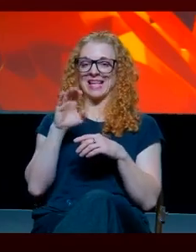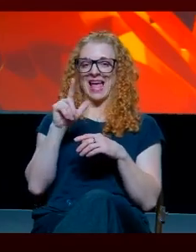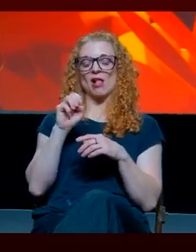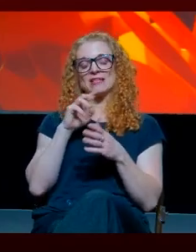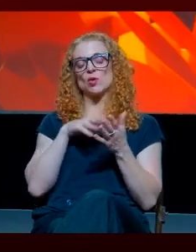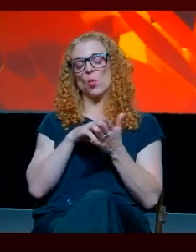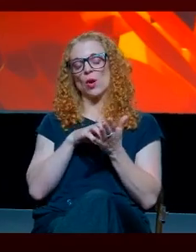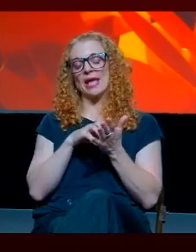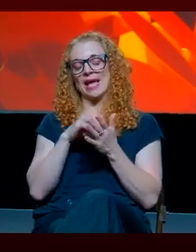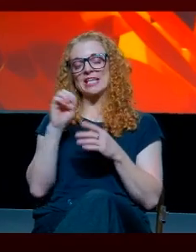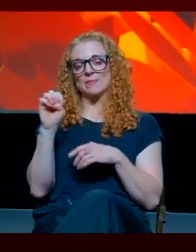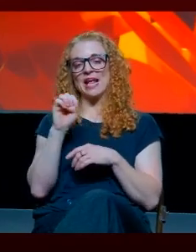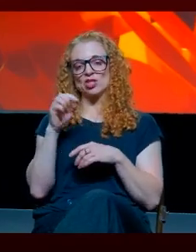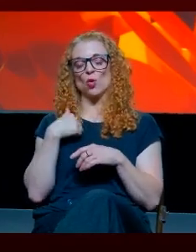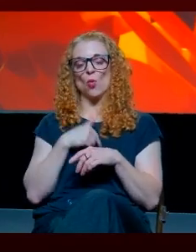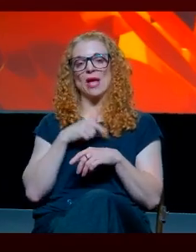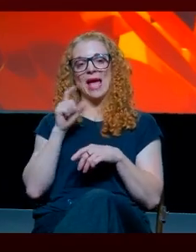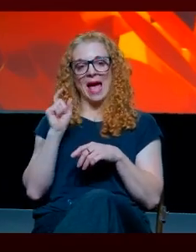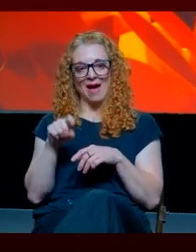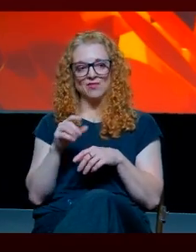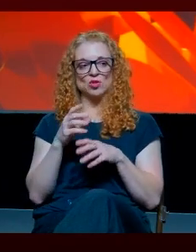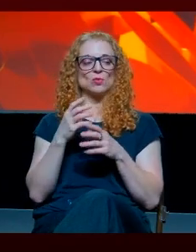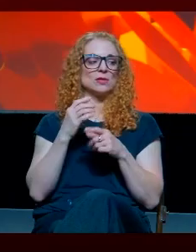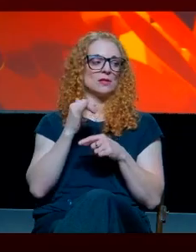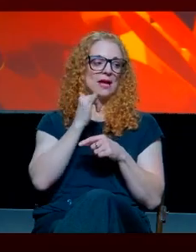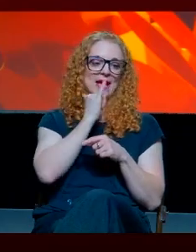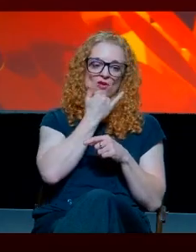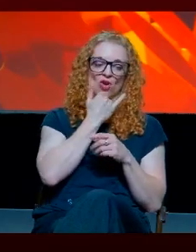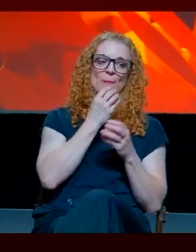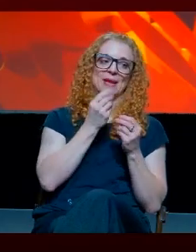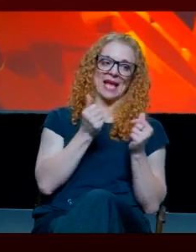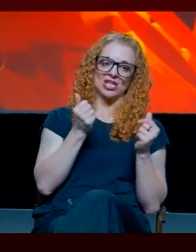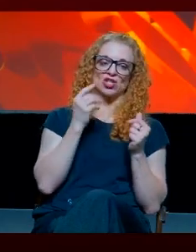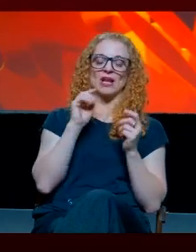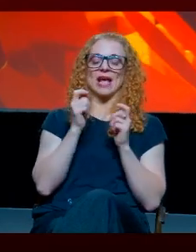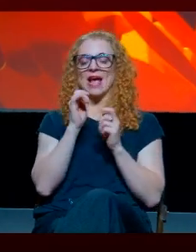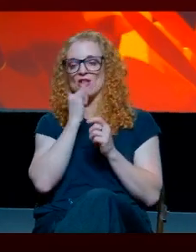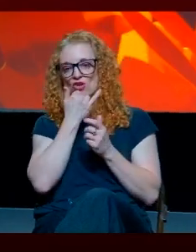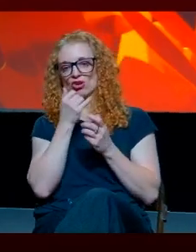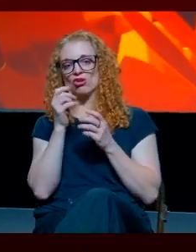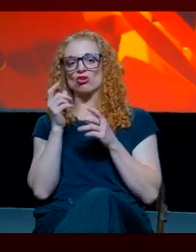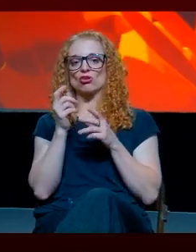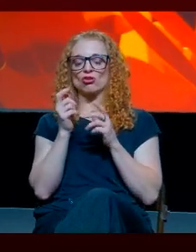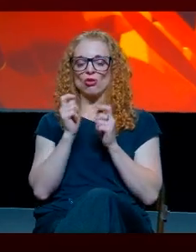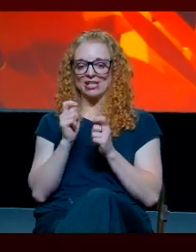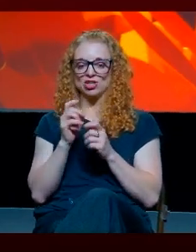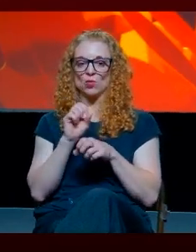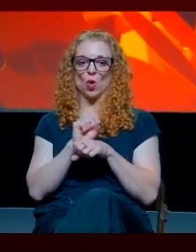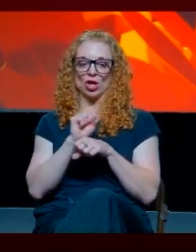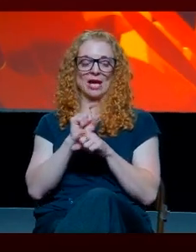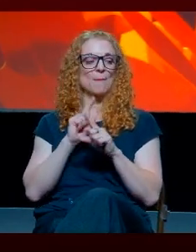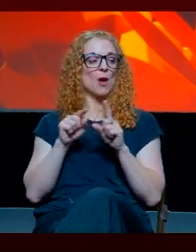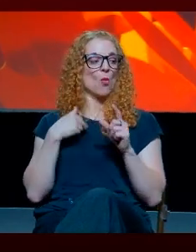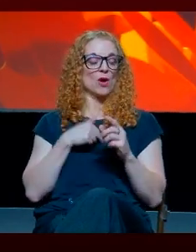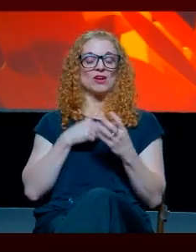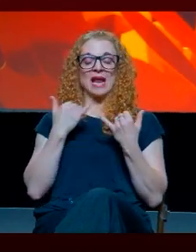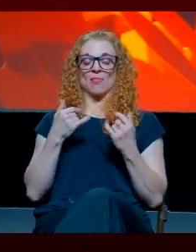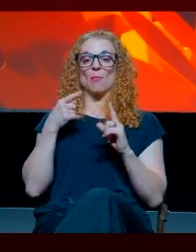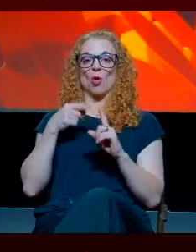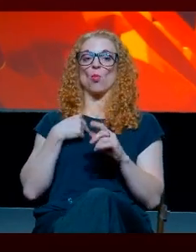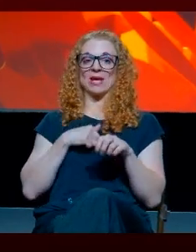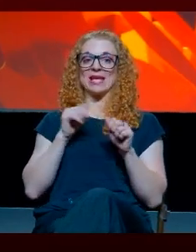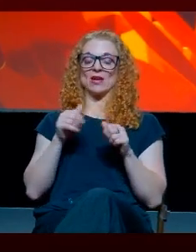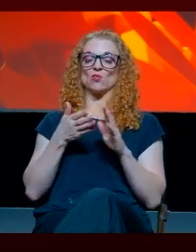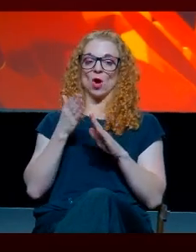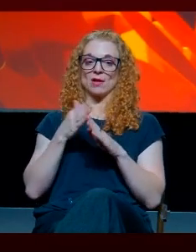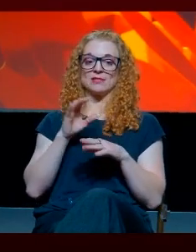exponential. It's not, we have to get error mitigation to error correction working, but we're at a point where we can now run circuits and